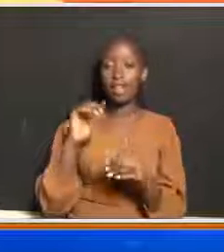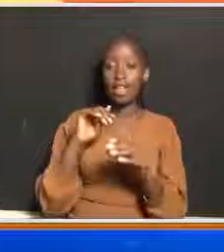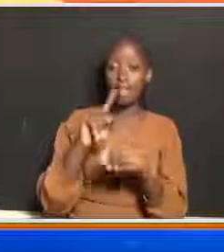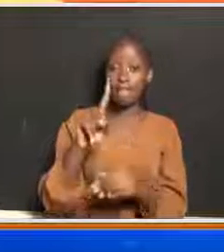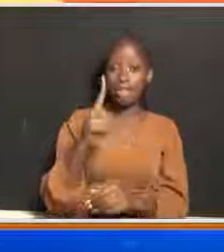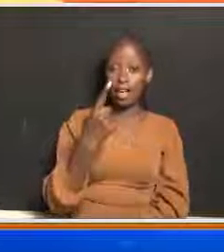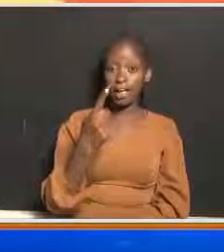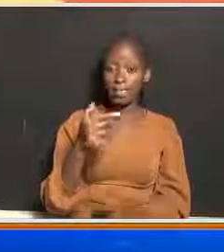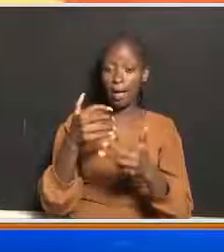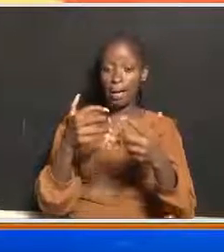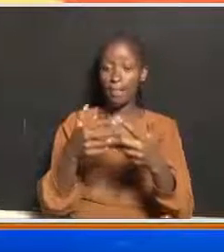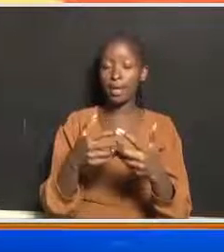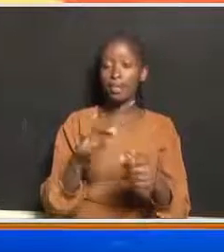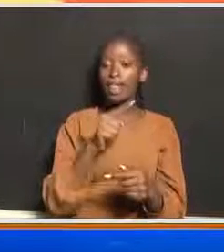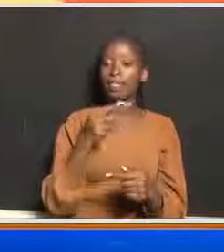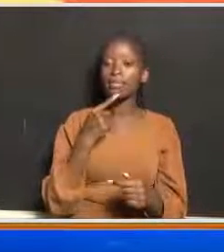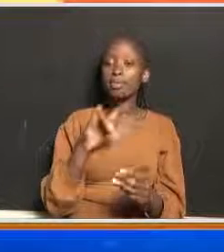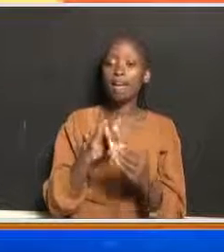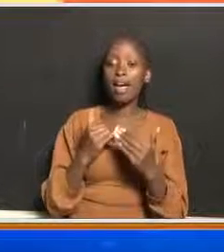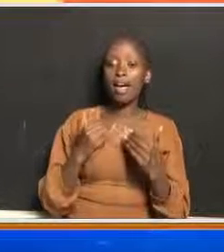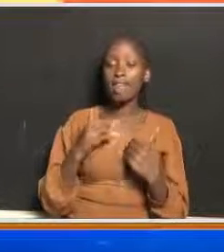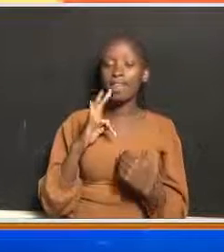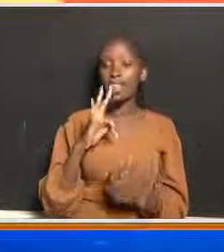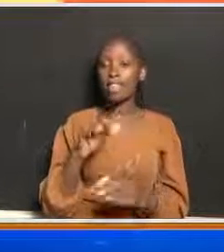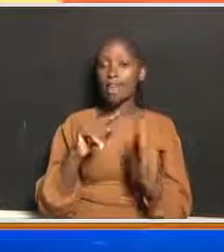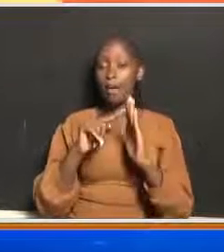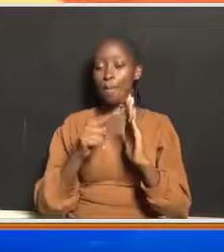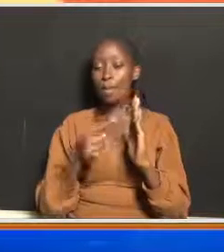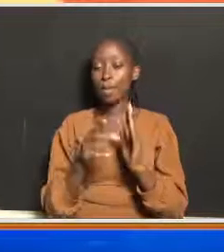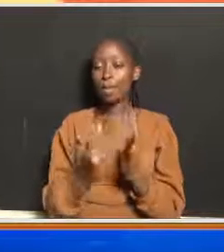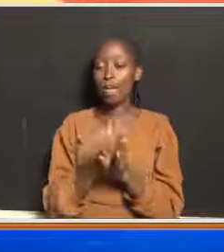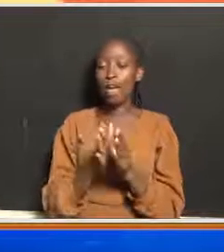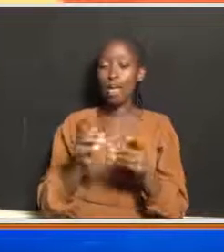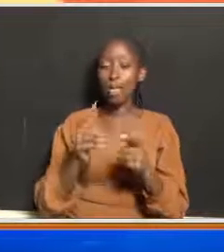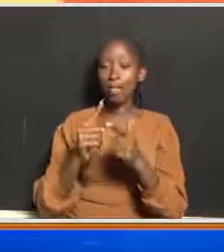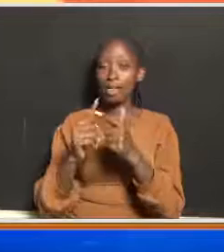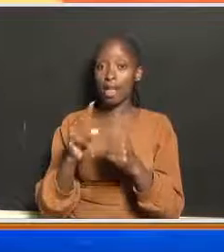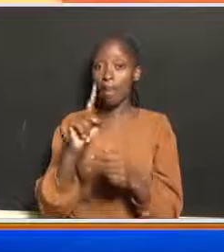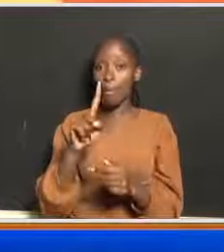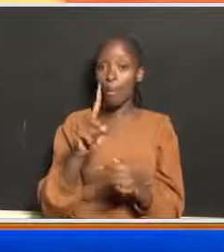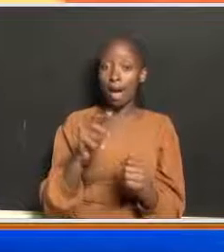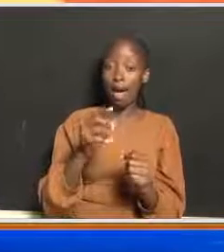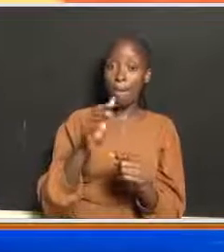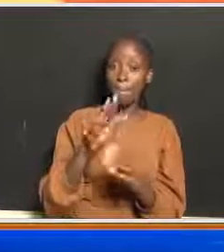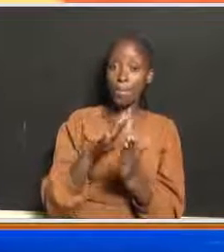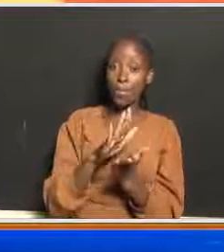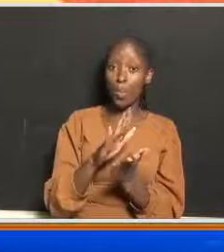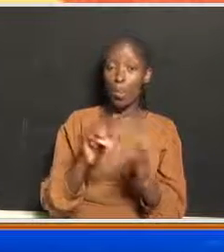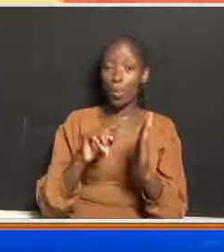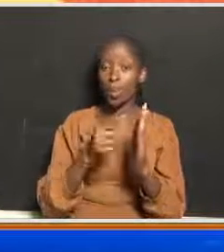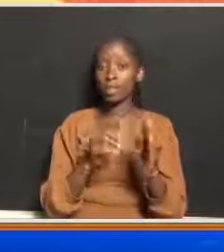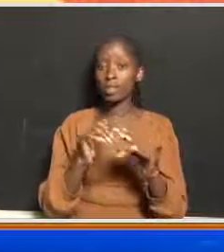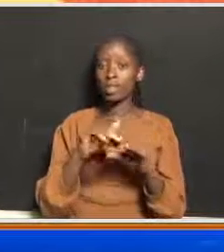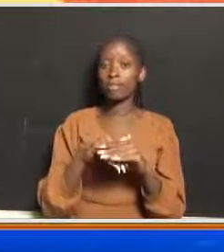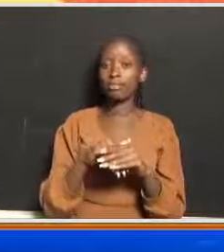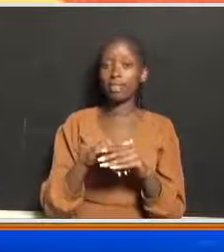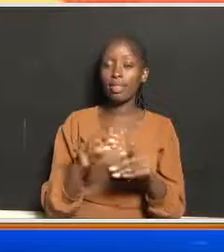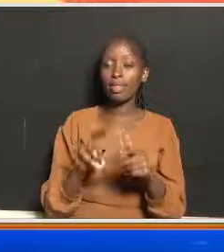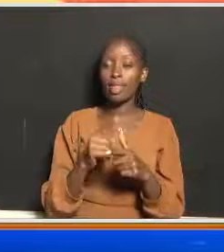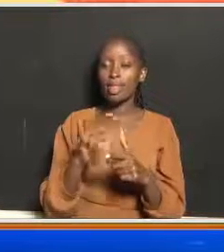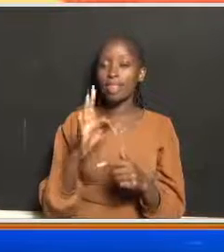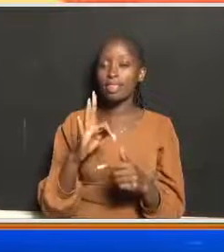match. Fagaria people secured 3 points, followed by 1 point, 3 points, and 1 point in the second, third, and fourth